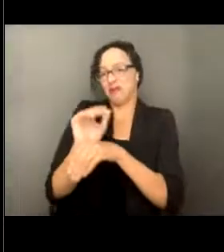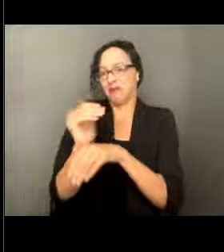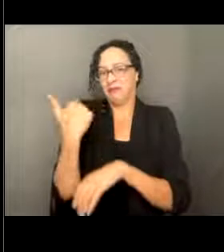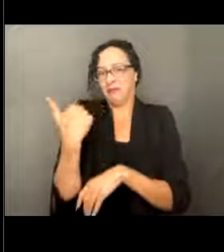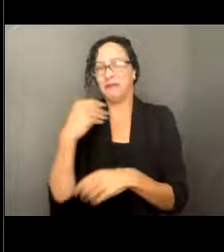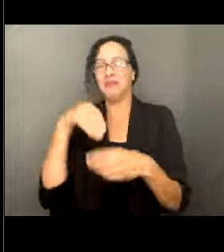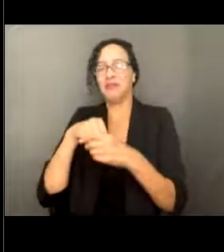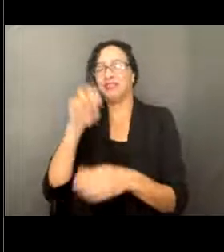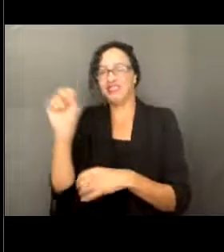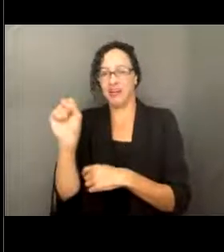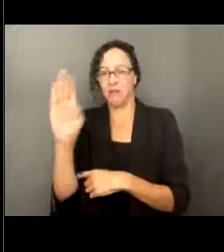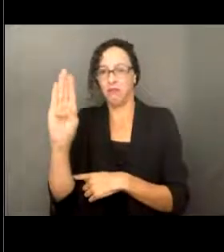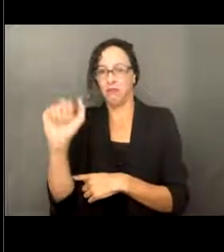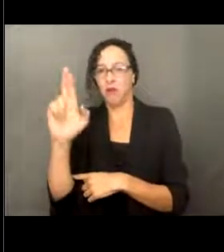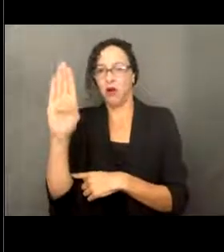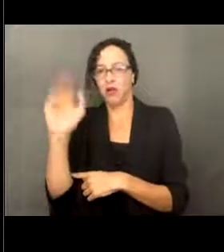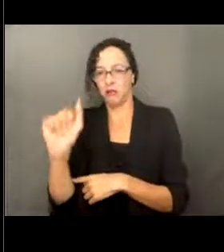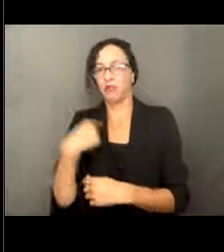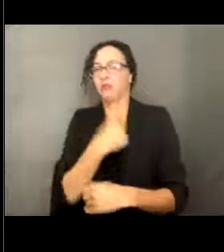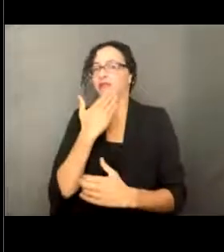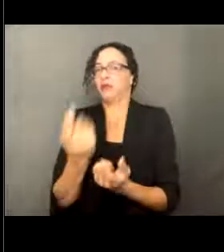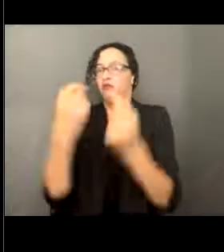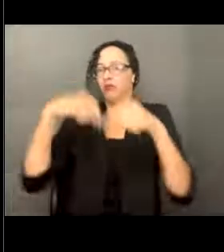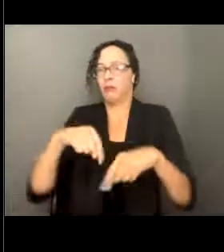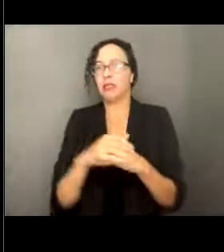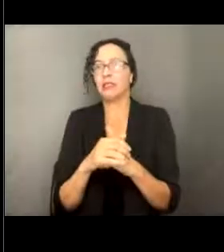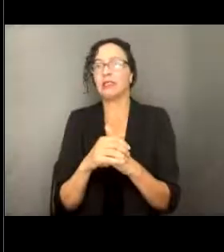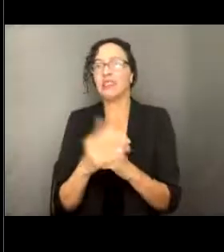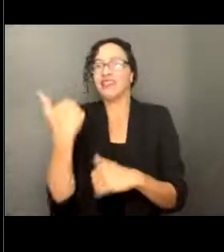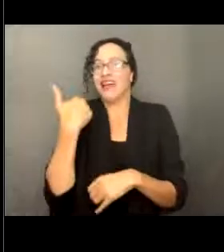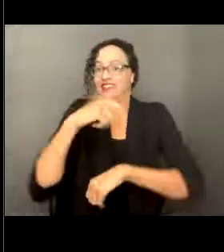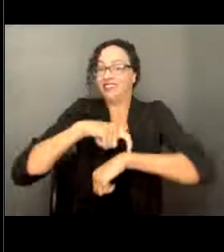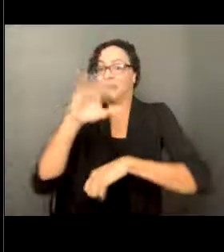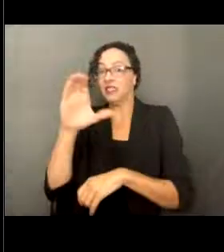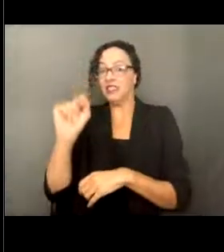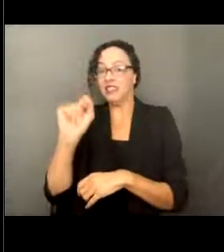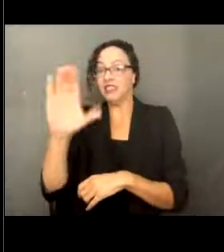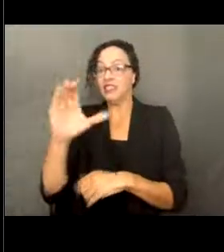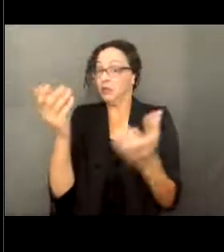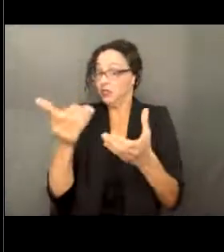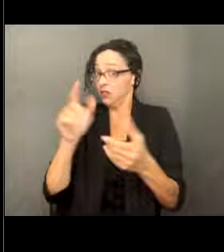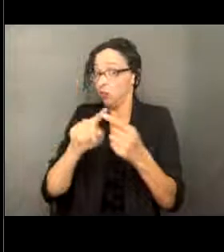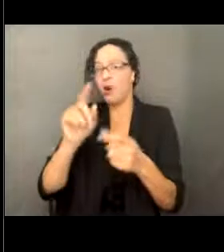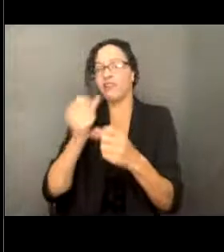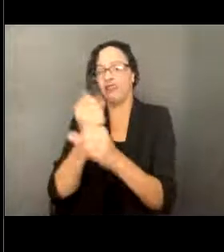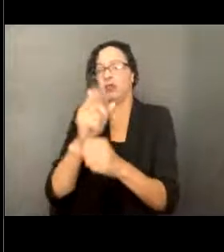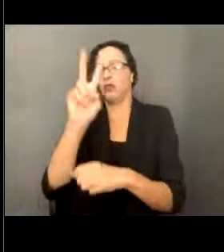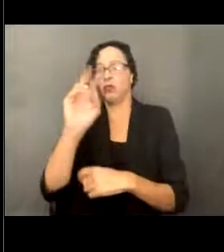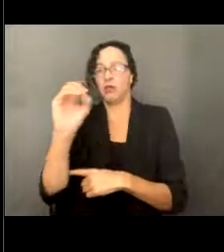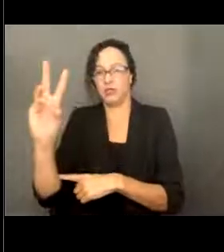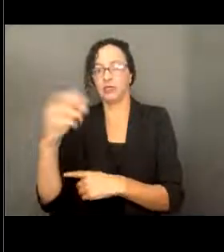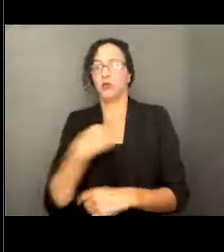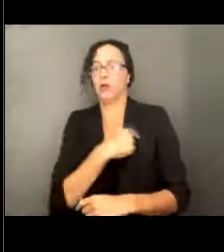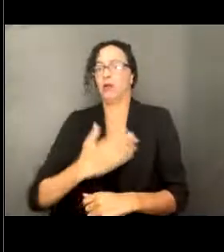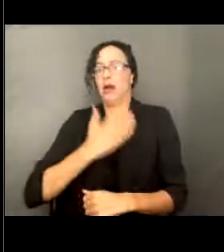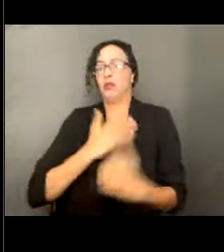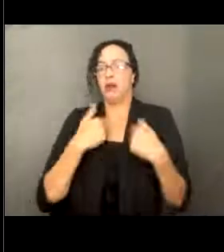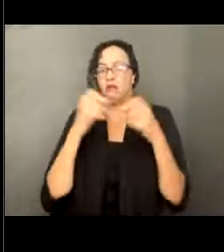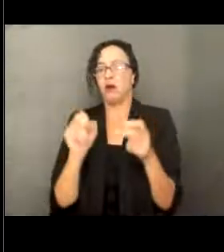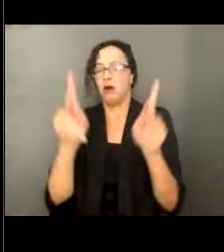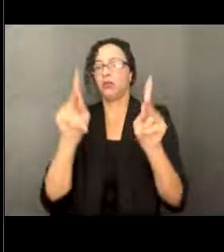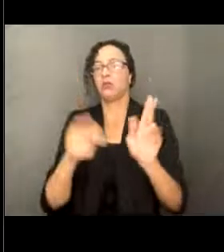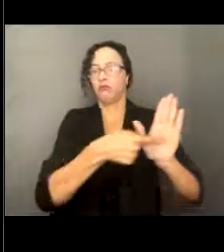coming. The last time CTC was here was in 2006, so we're happy to give an opportunity to show you all the great